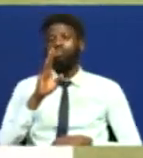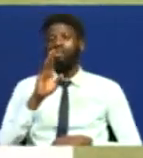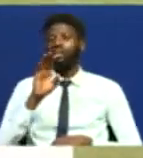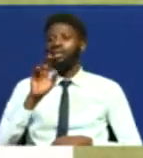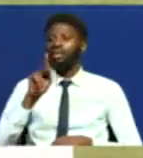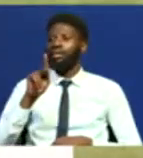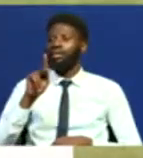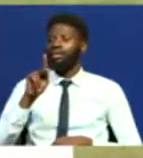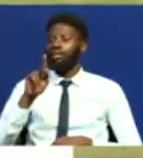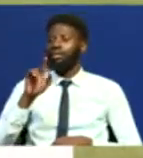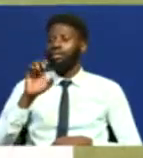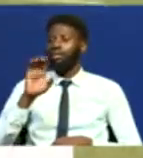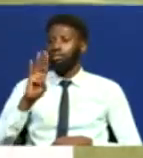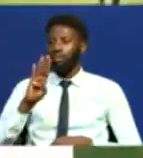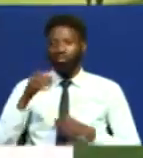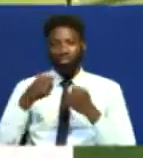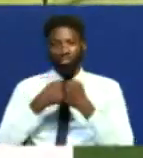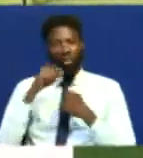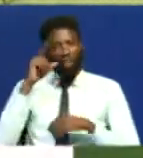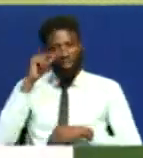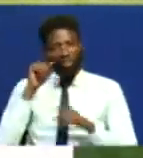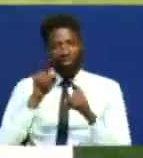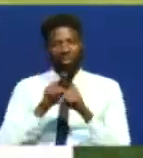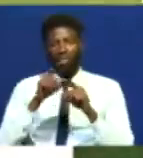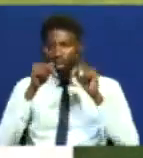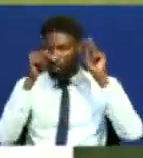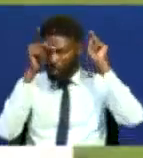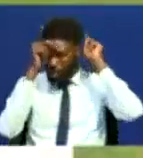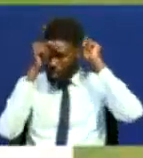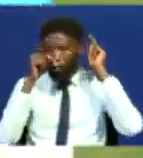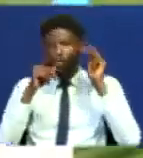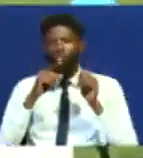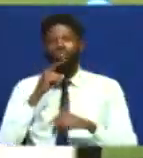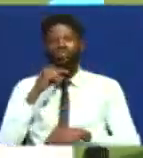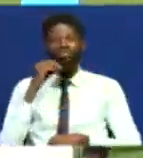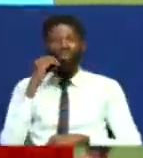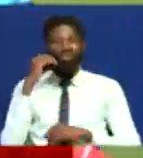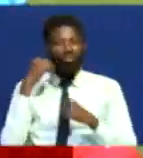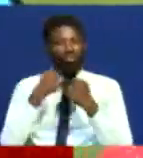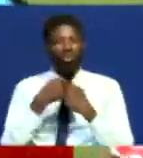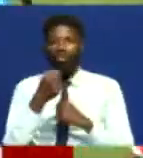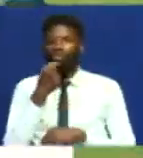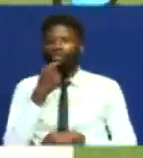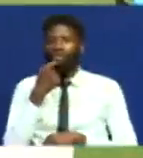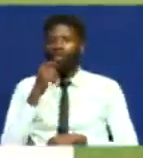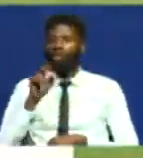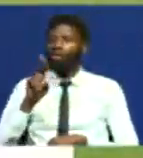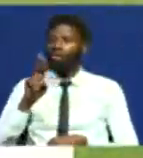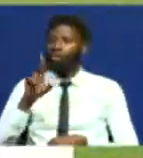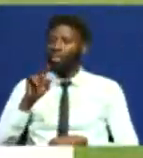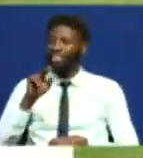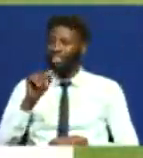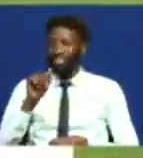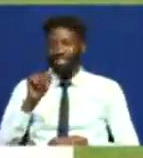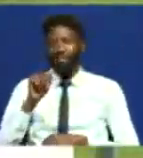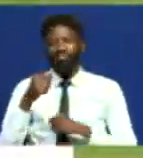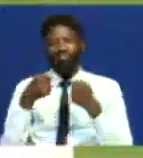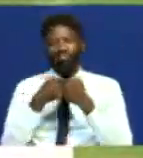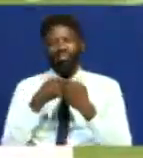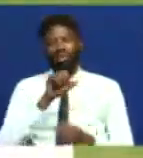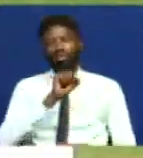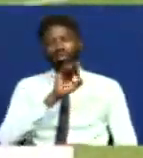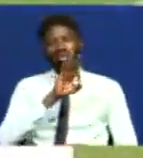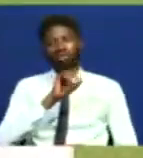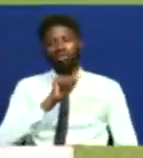welcome Bandari. Kakamega Homeboys will face defending champions Gor Mahia. Ulinzi Stars play Sofapaka, while City Stars